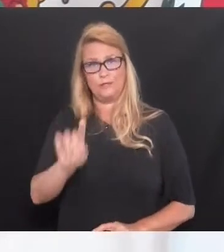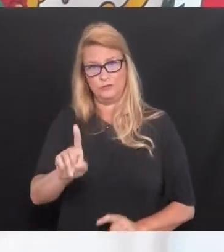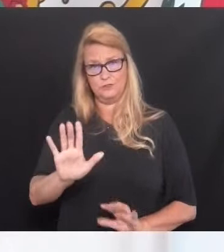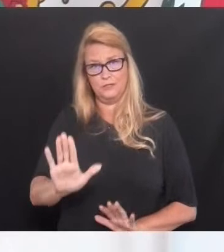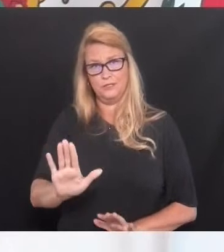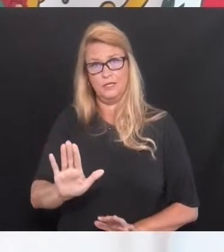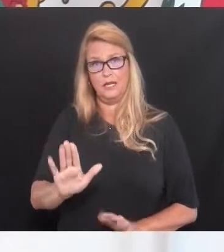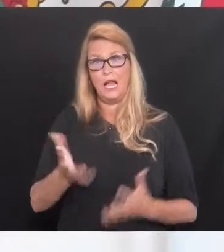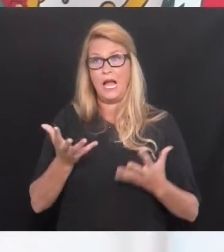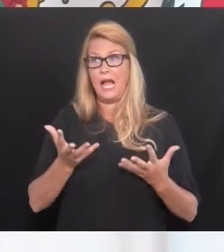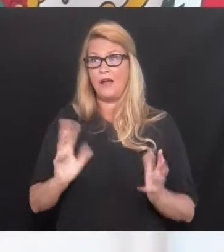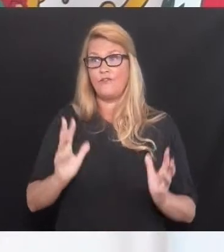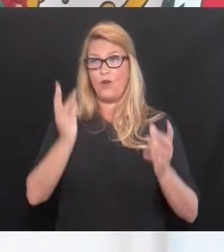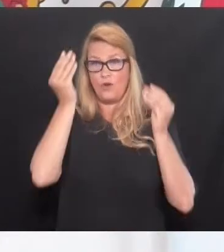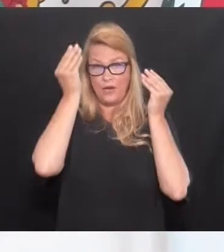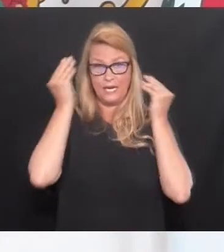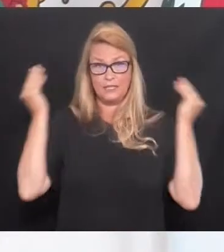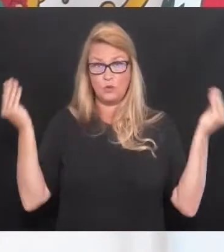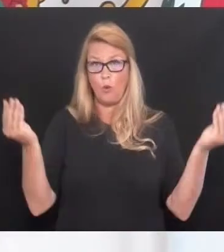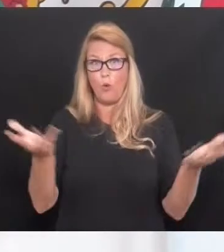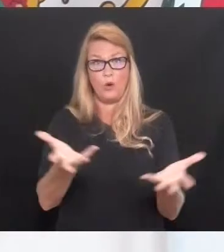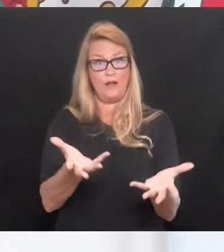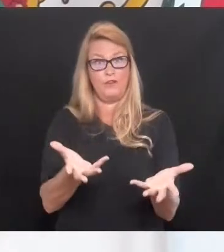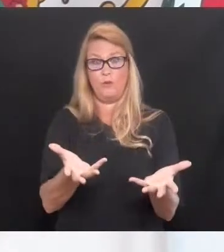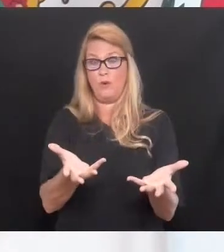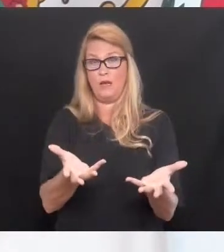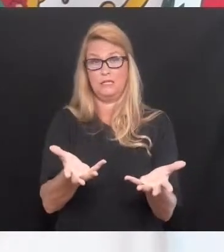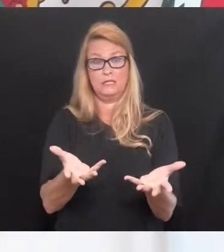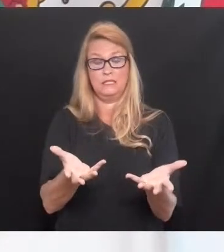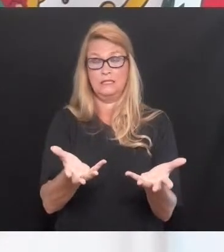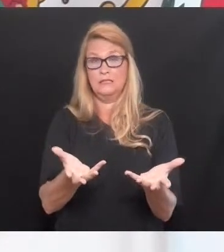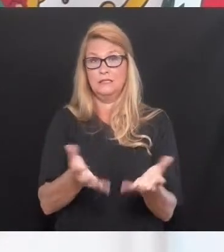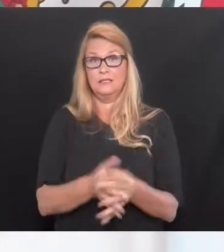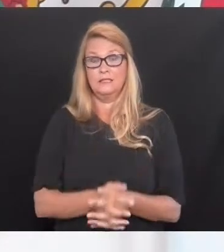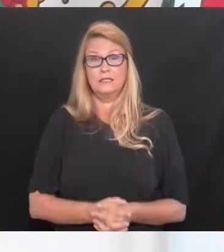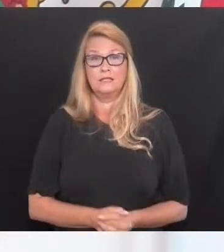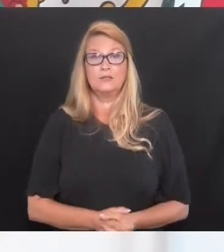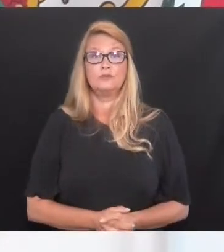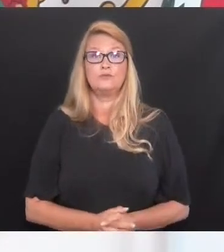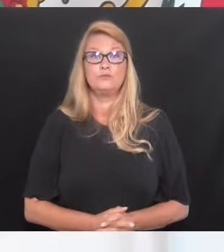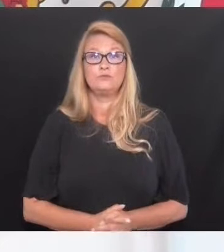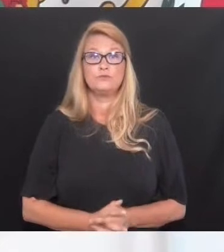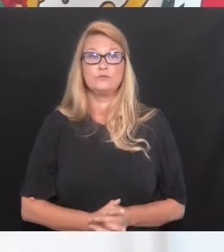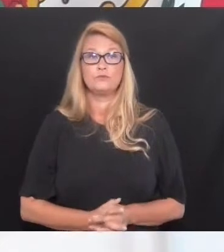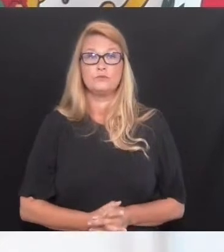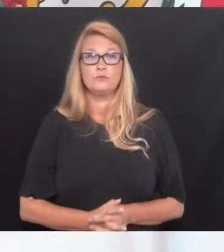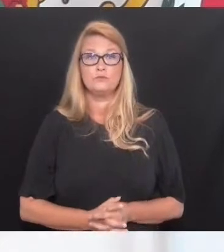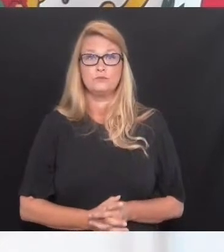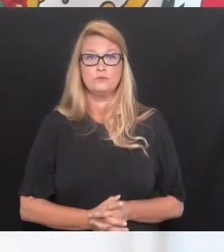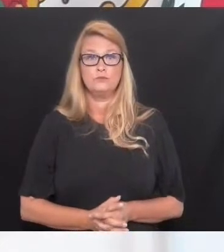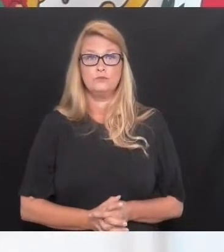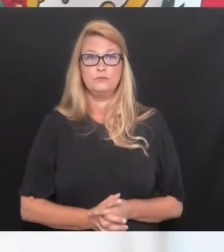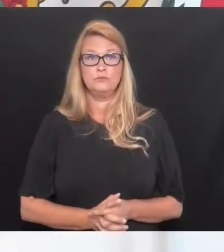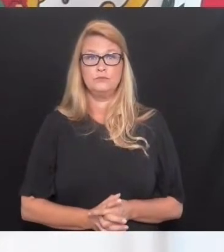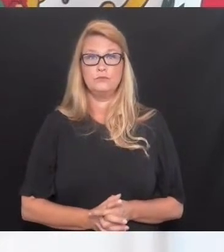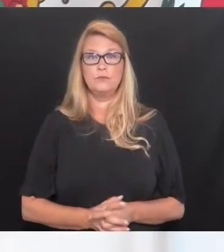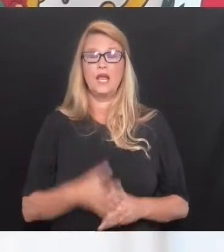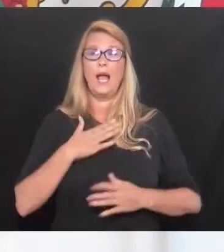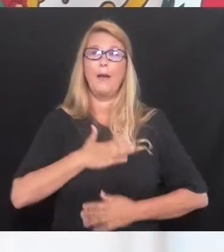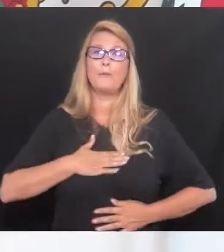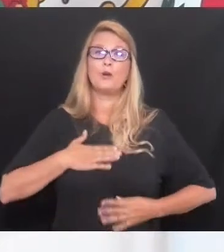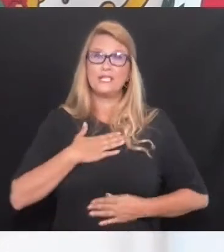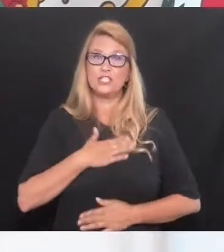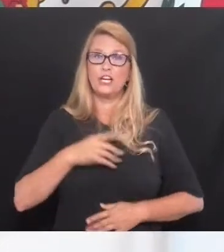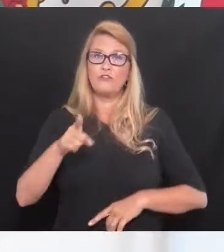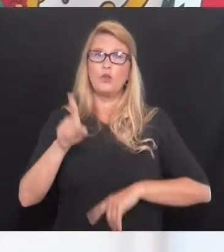everyone, that if you'll tend to the business of the state of